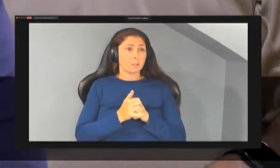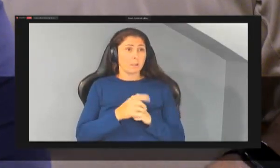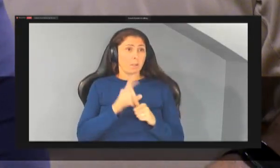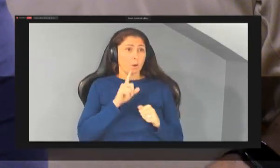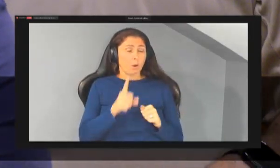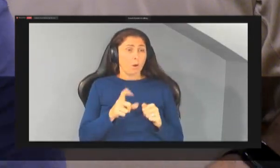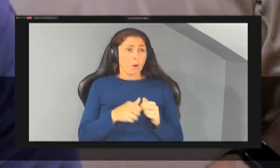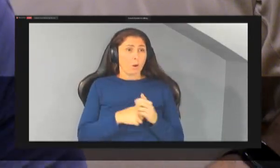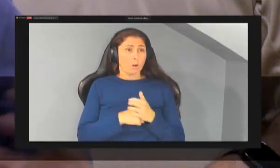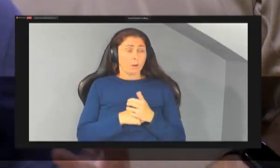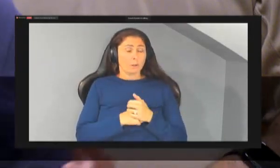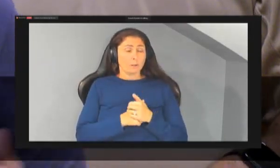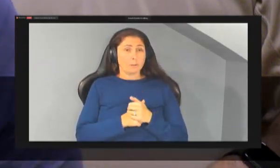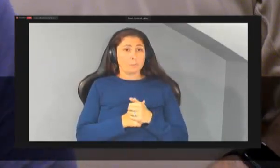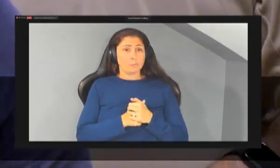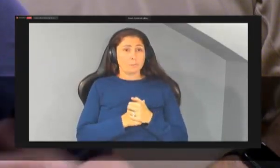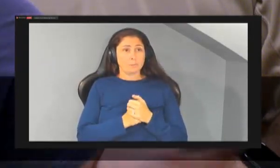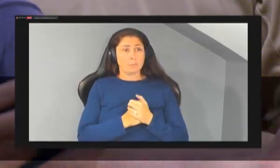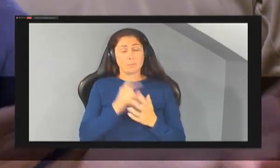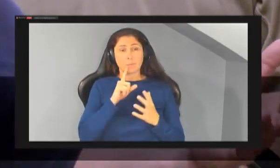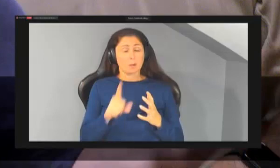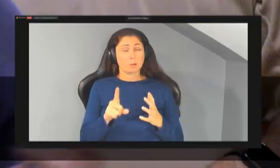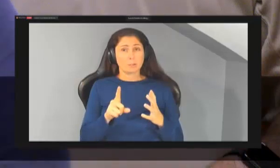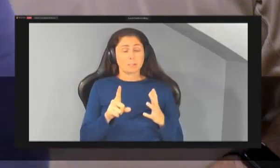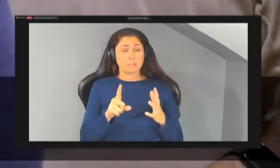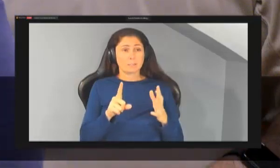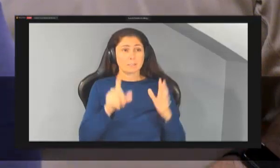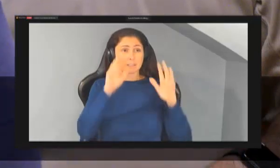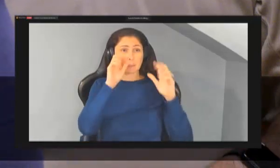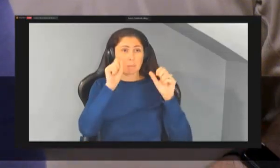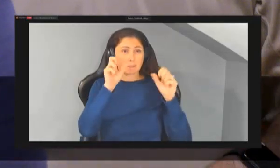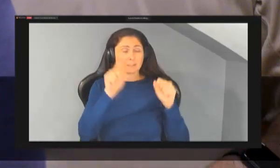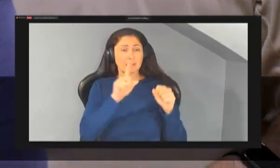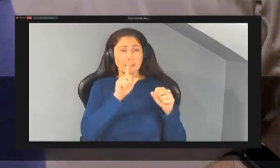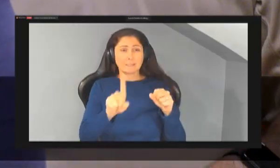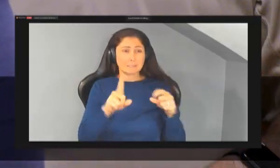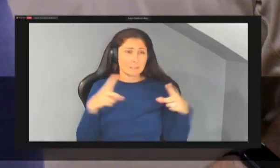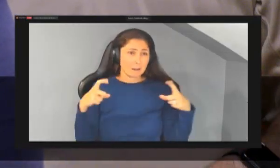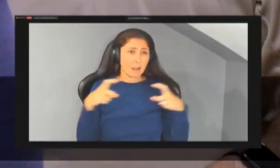There are just an amazing, it is a very complex topic.